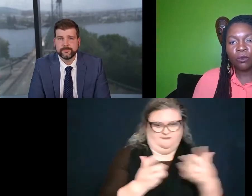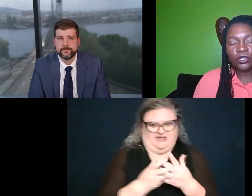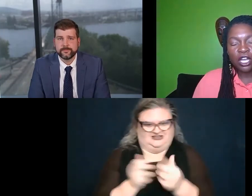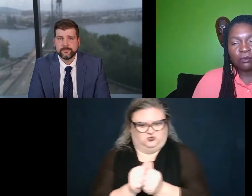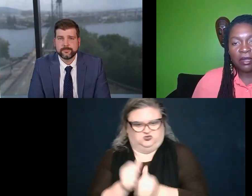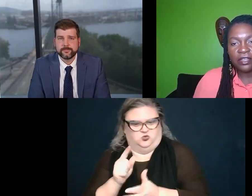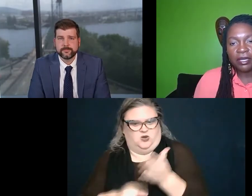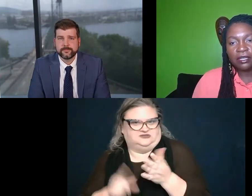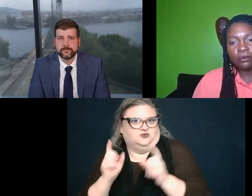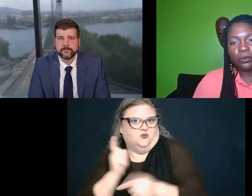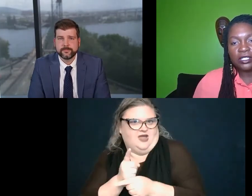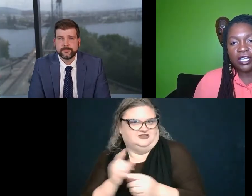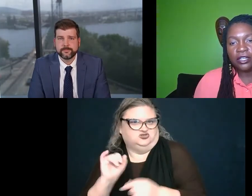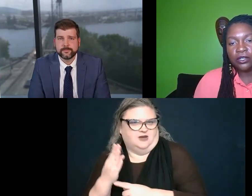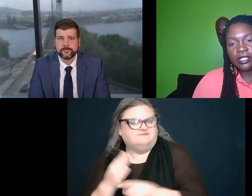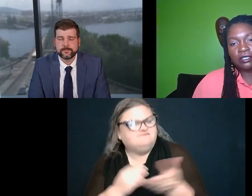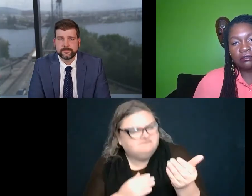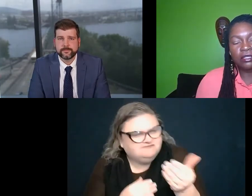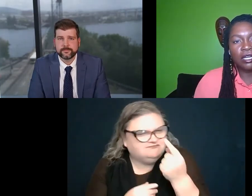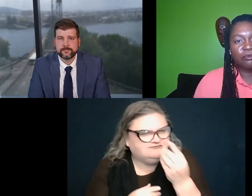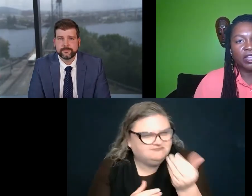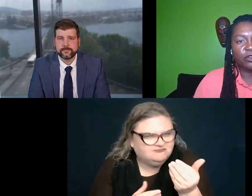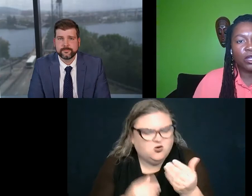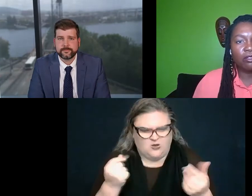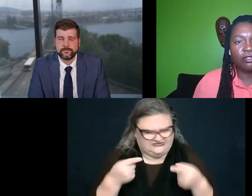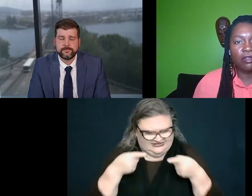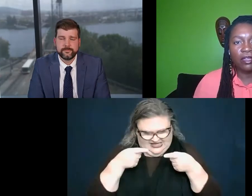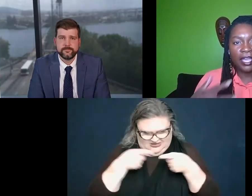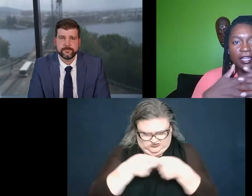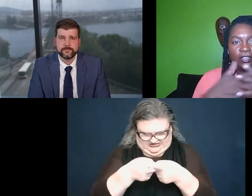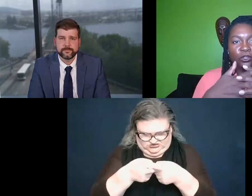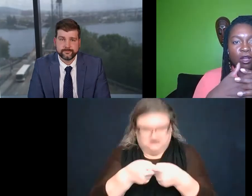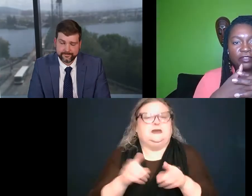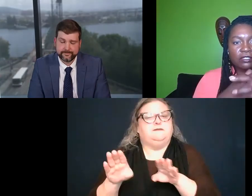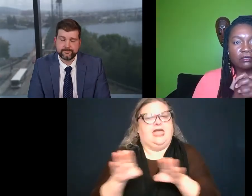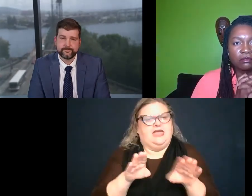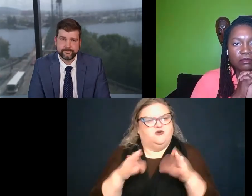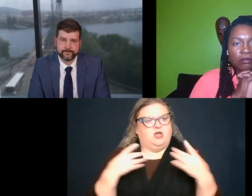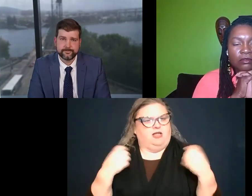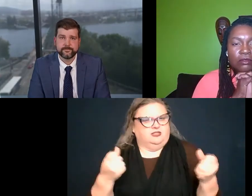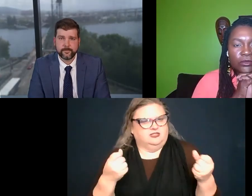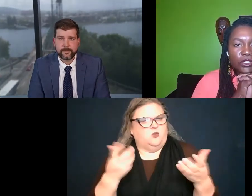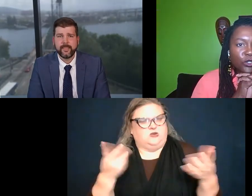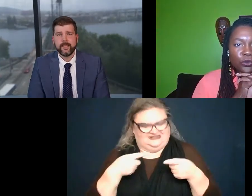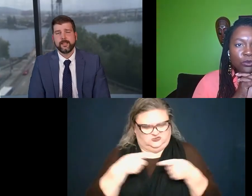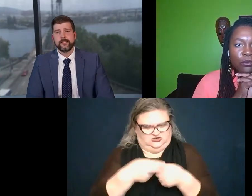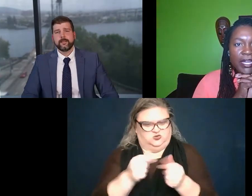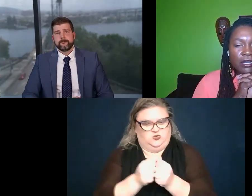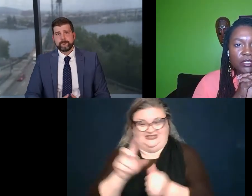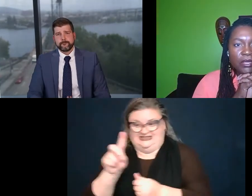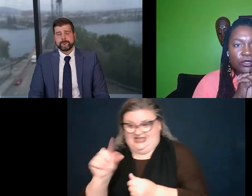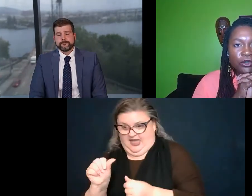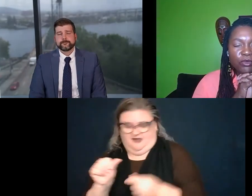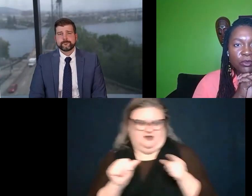Well, you talk more about that, Mike. What's the intersection of behavioral health and your office? Where do the